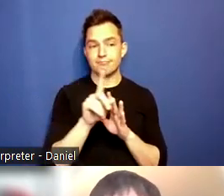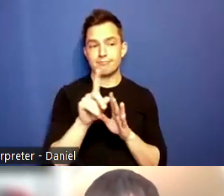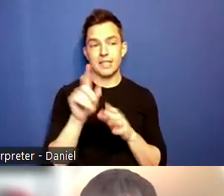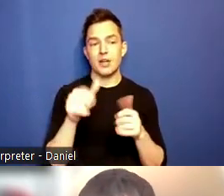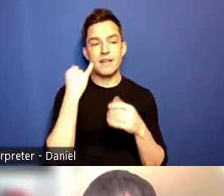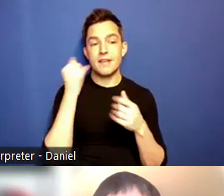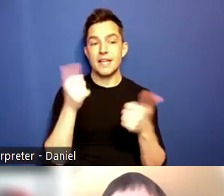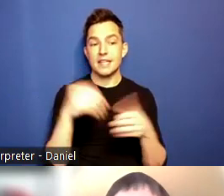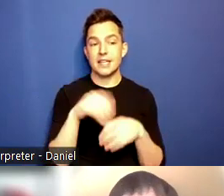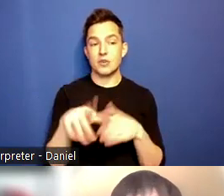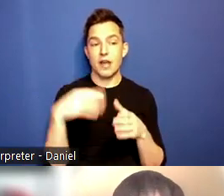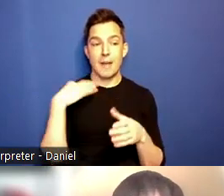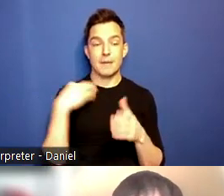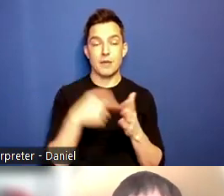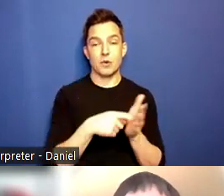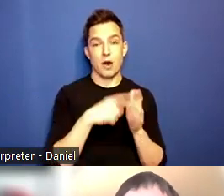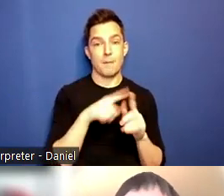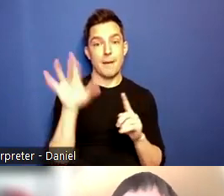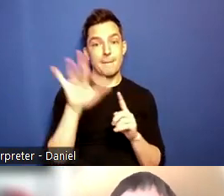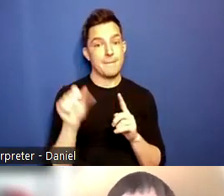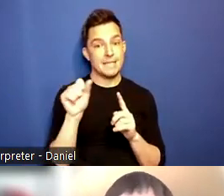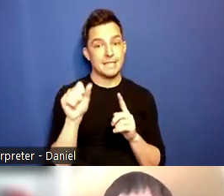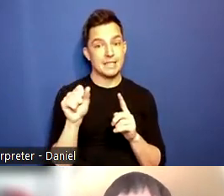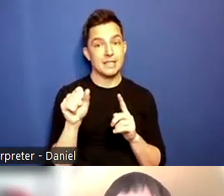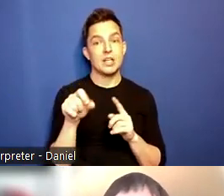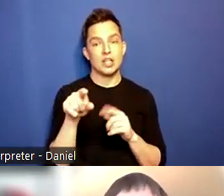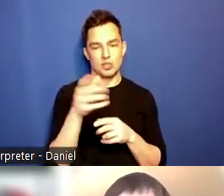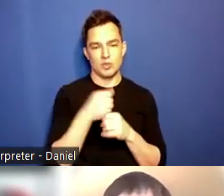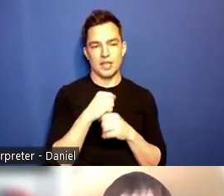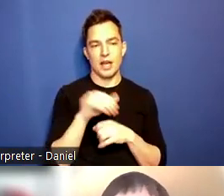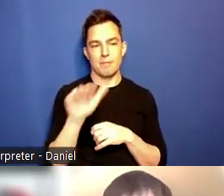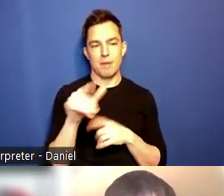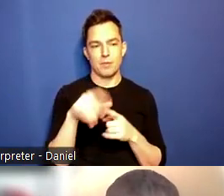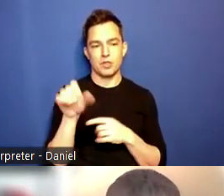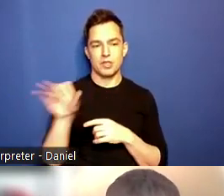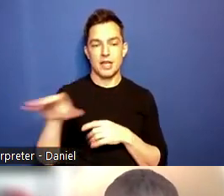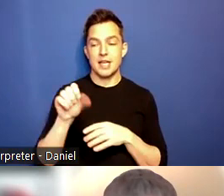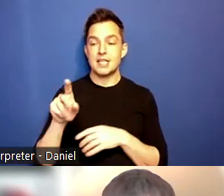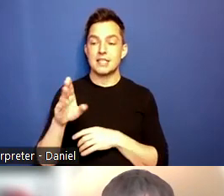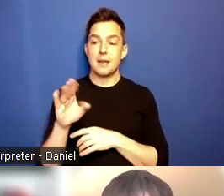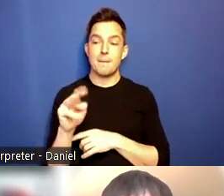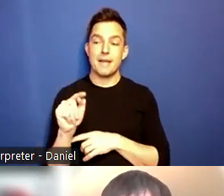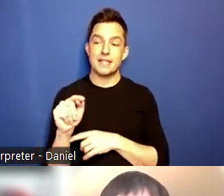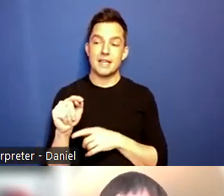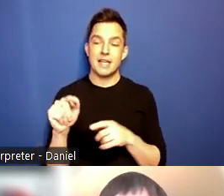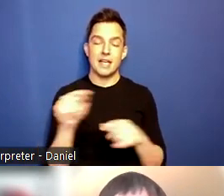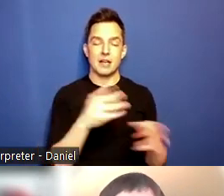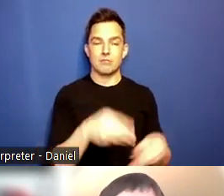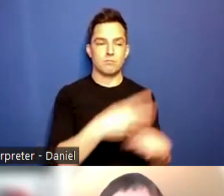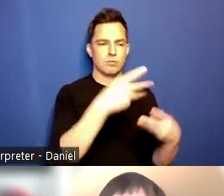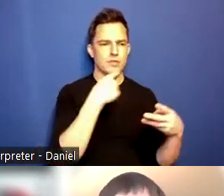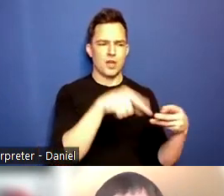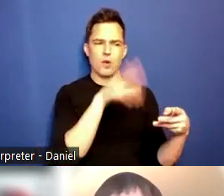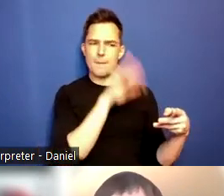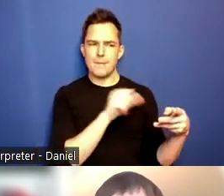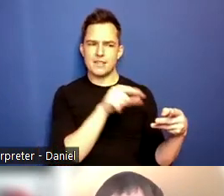that was required but that is missing, you'll receive a prompt when you hit submit to go back and fill that out so that you